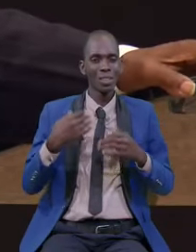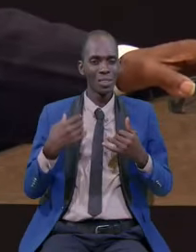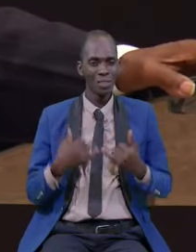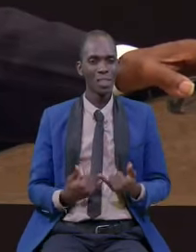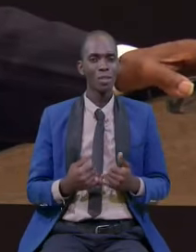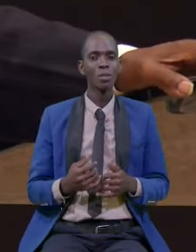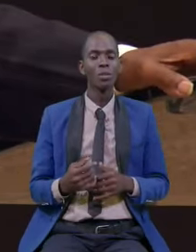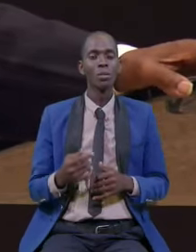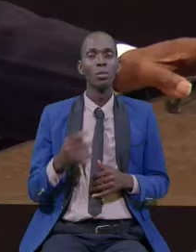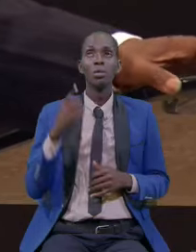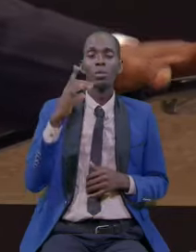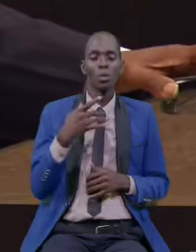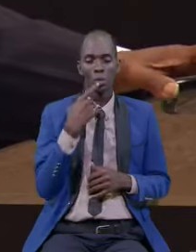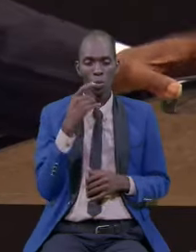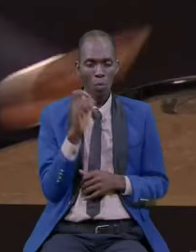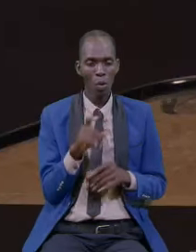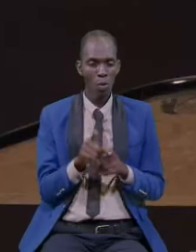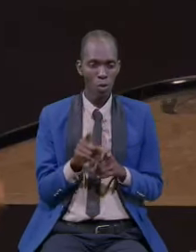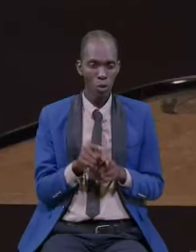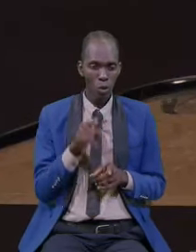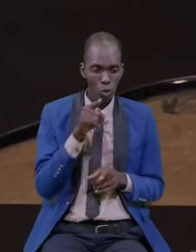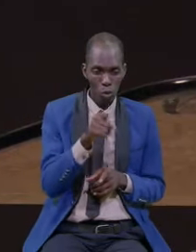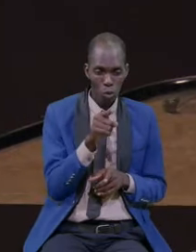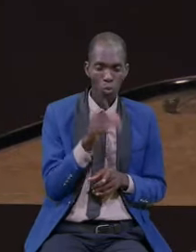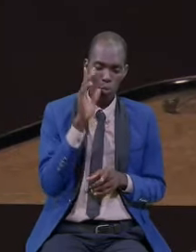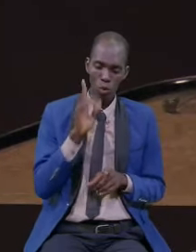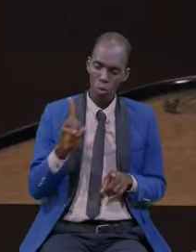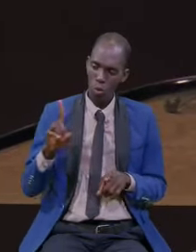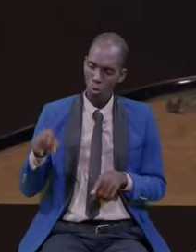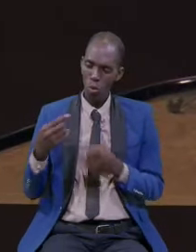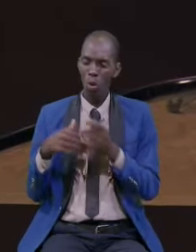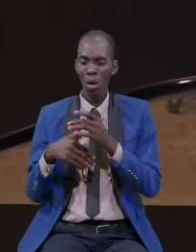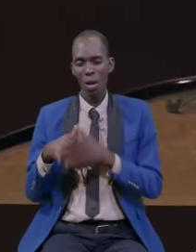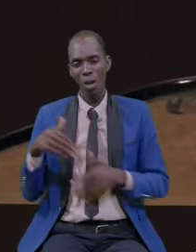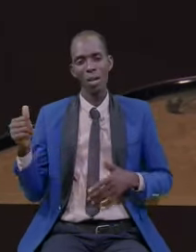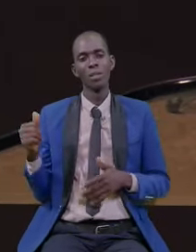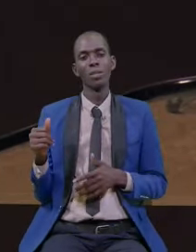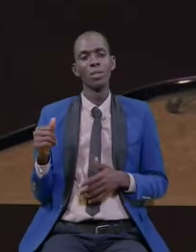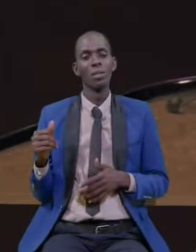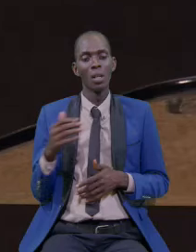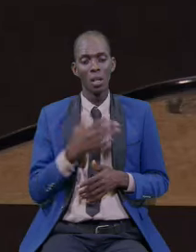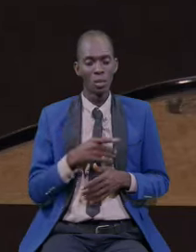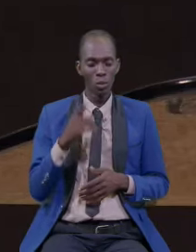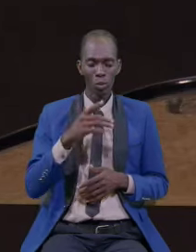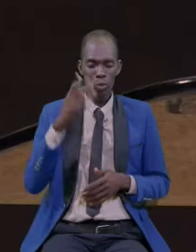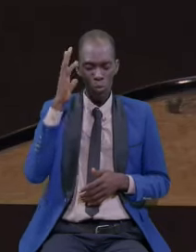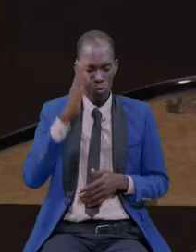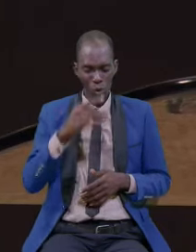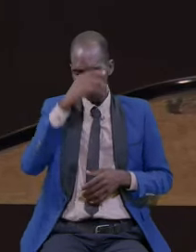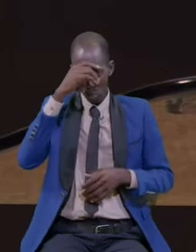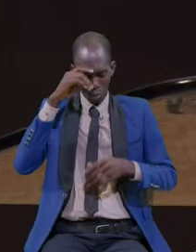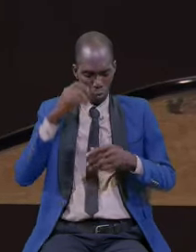the ground, and you will expect much, little will come in. All right, he didn't